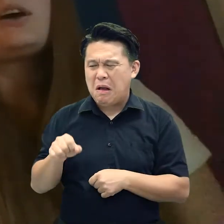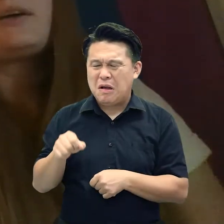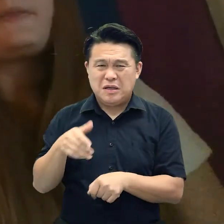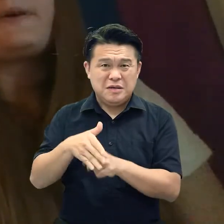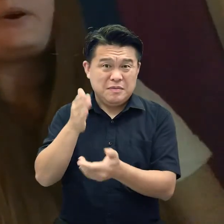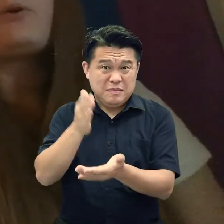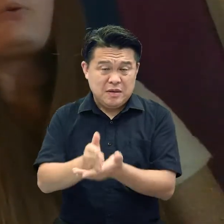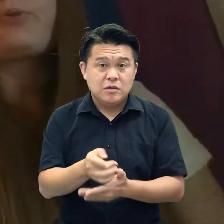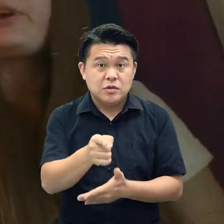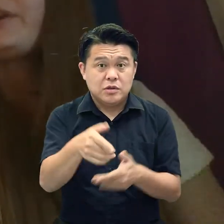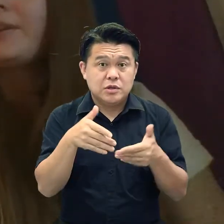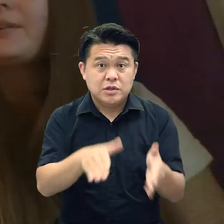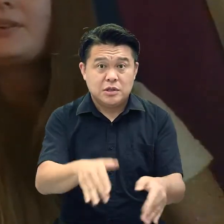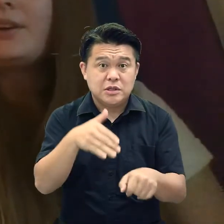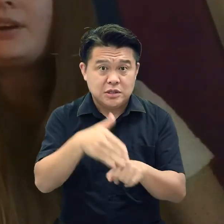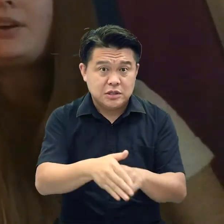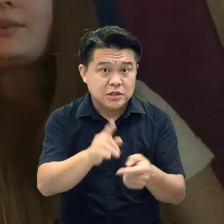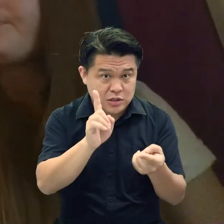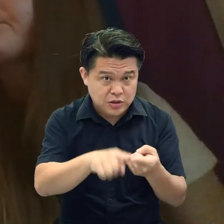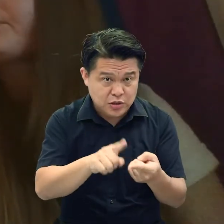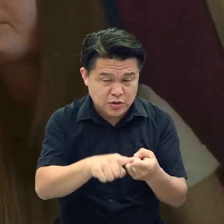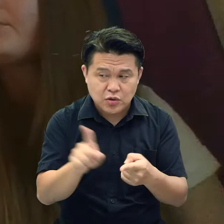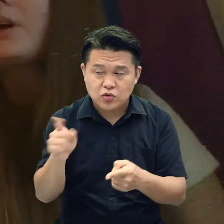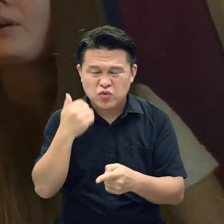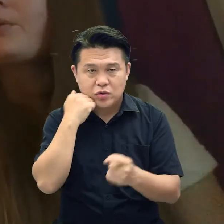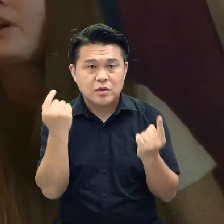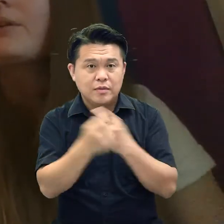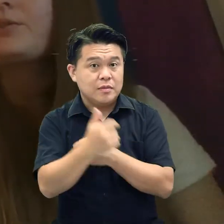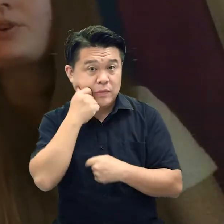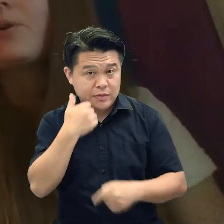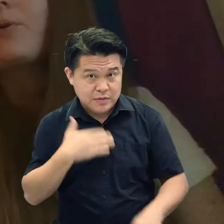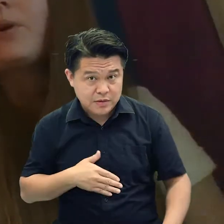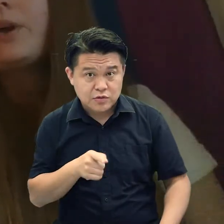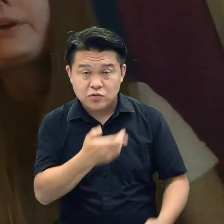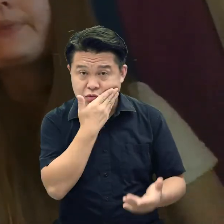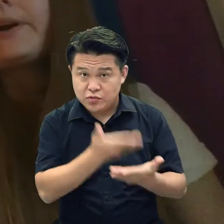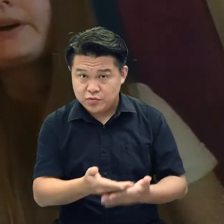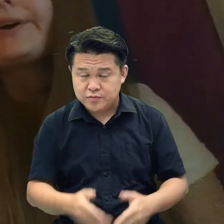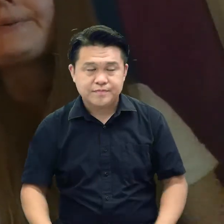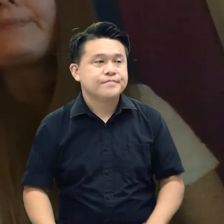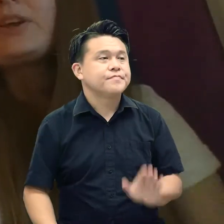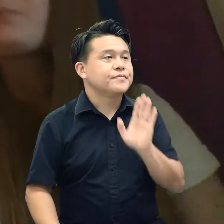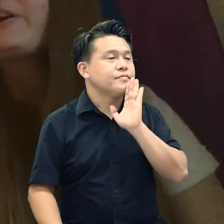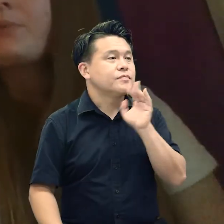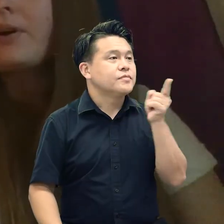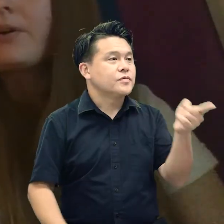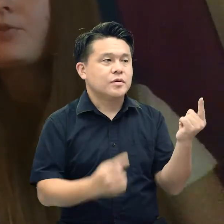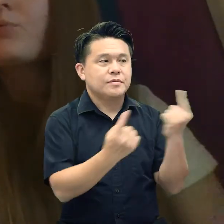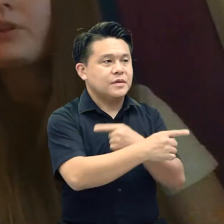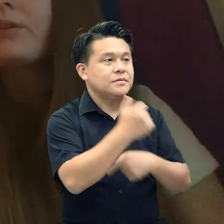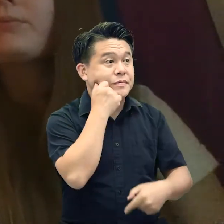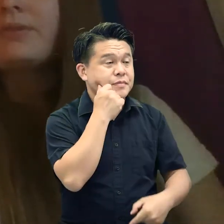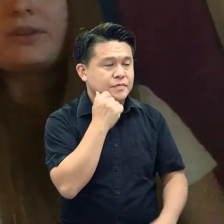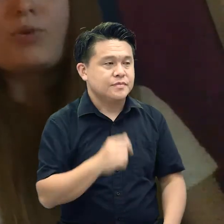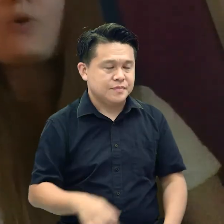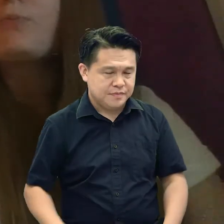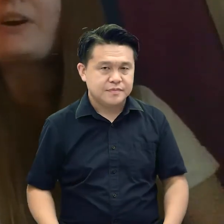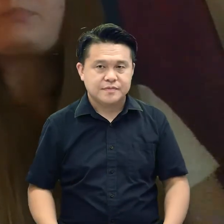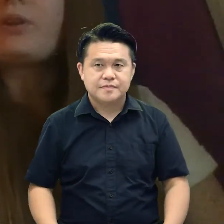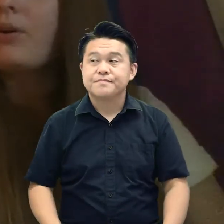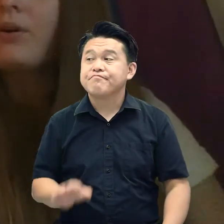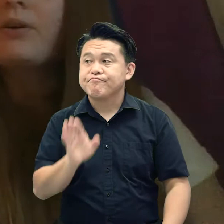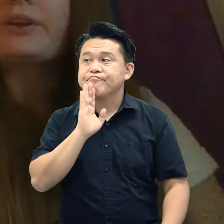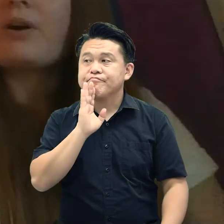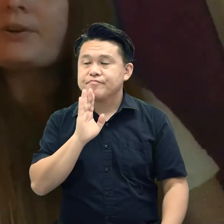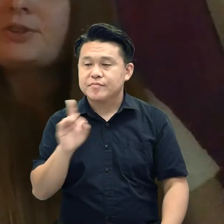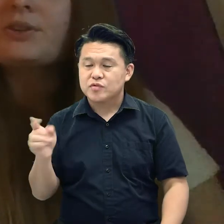that's the whole thing. Nobody else can change you either. No. So it might be hard. The road